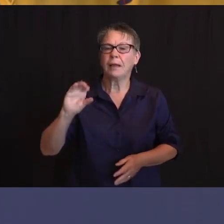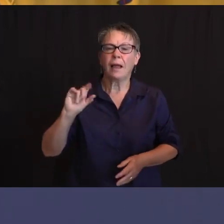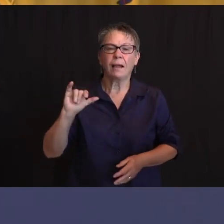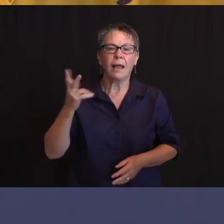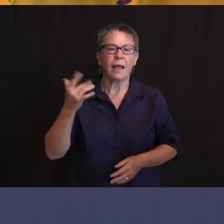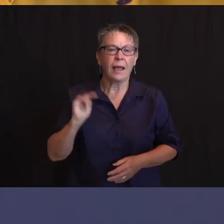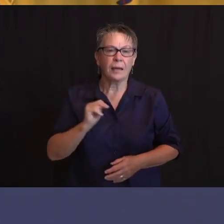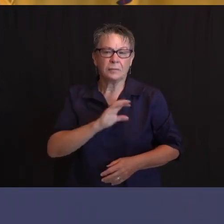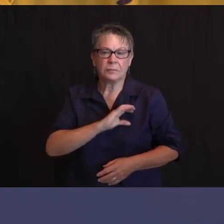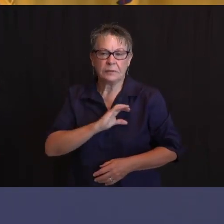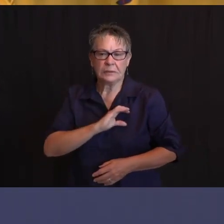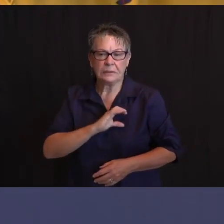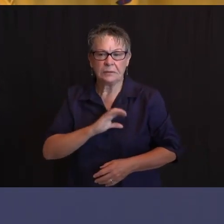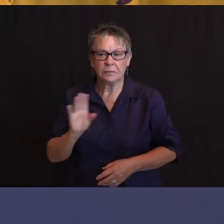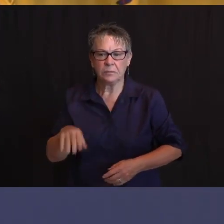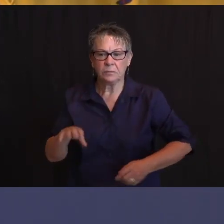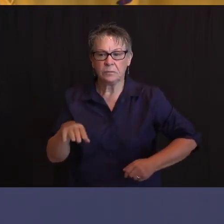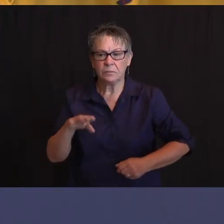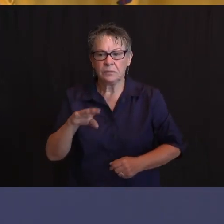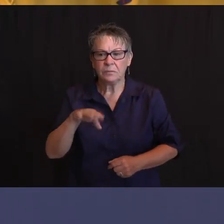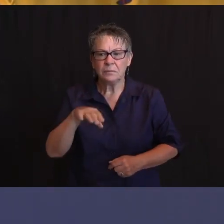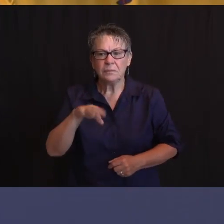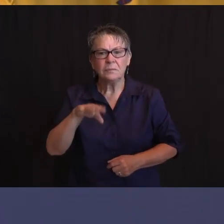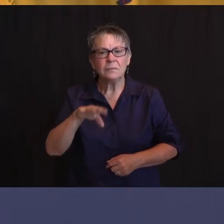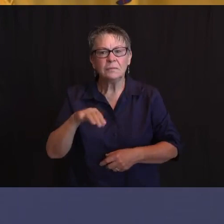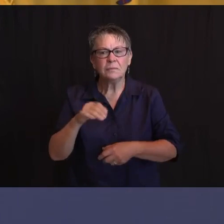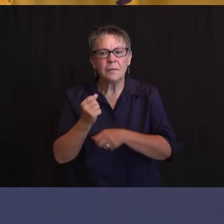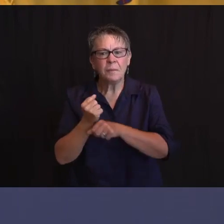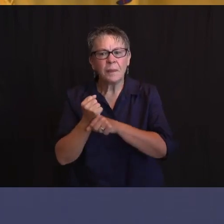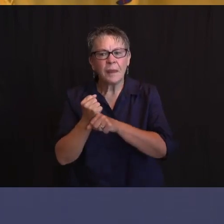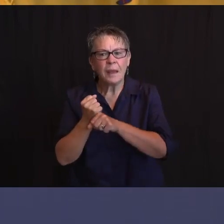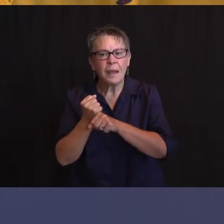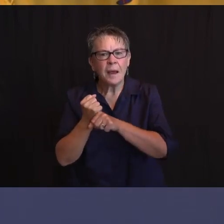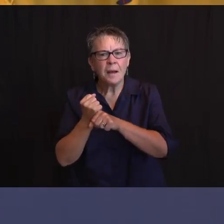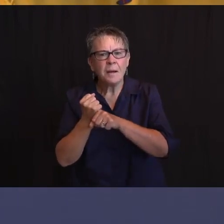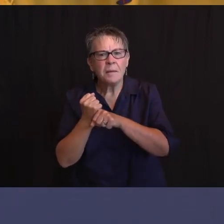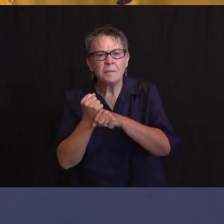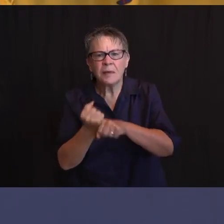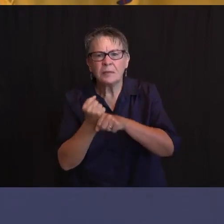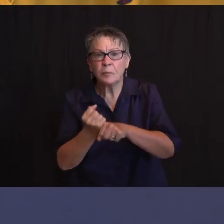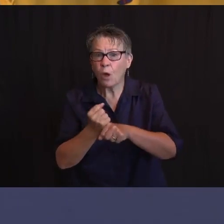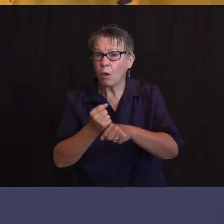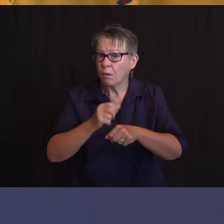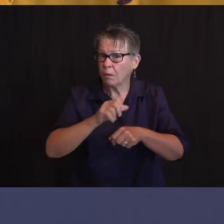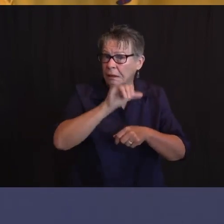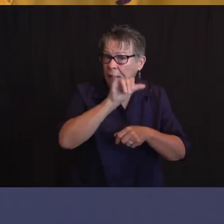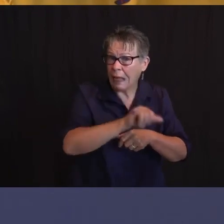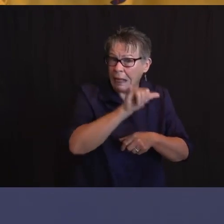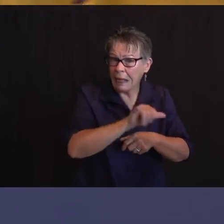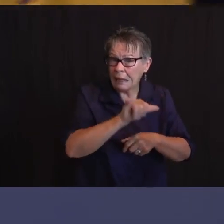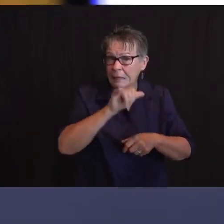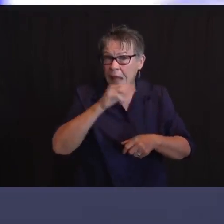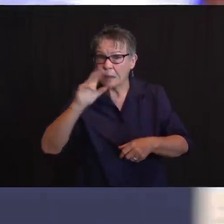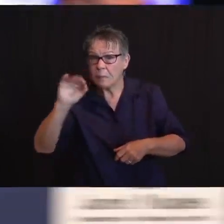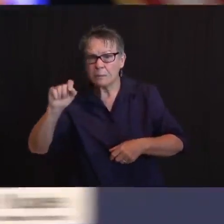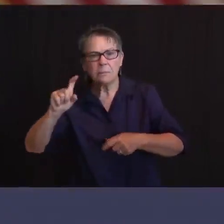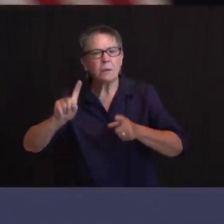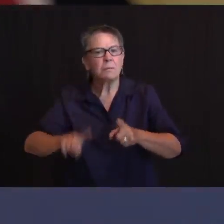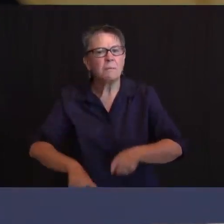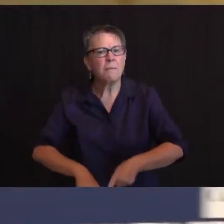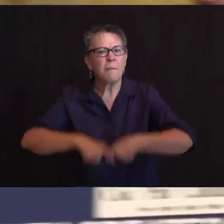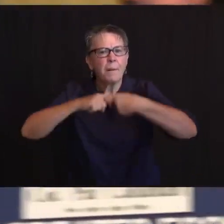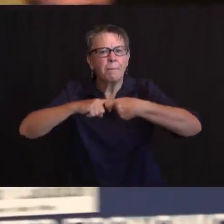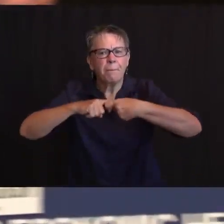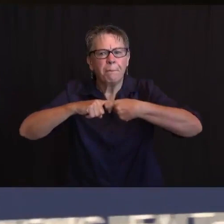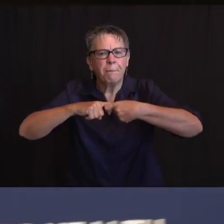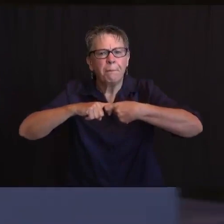Mets. So this is, no one's immune to this thing. Anything you got, Pat, on compliance or other matters? Thank you, Governor. Good afternoon.